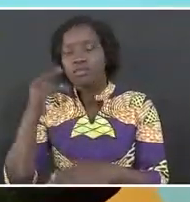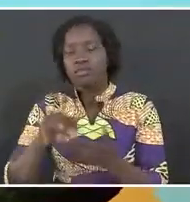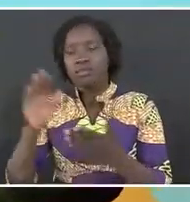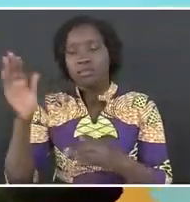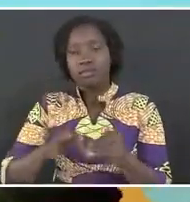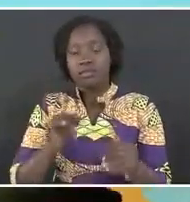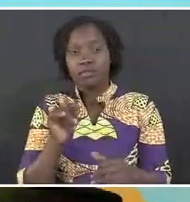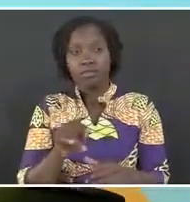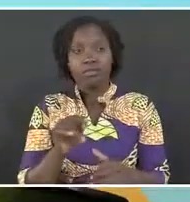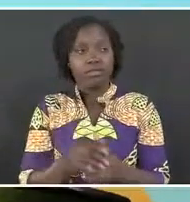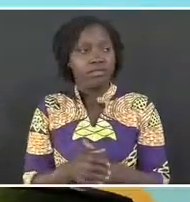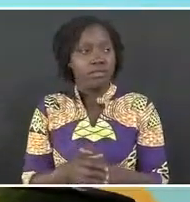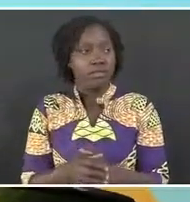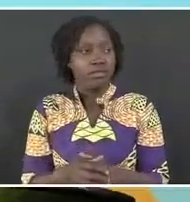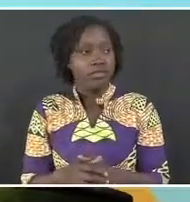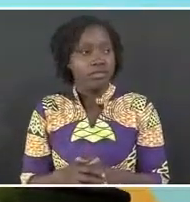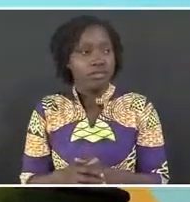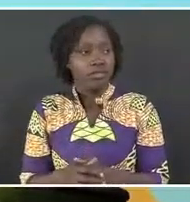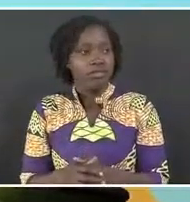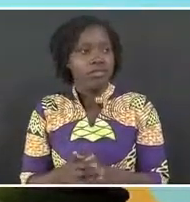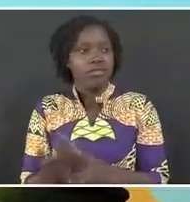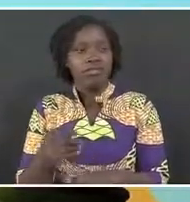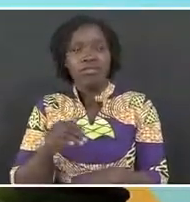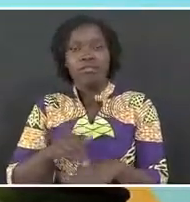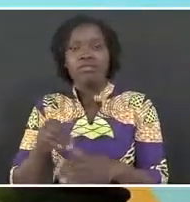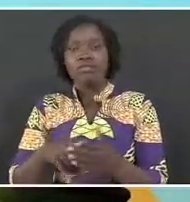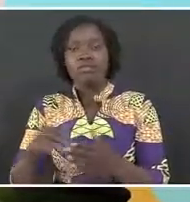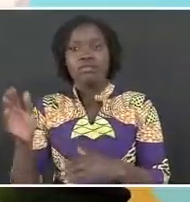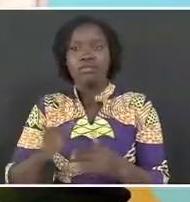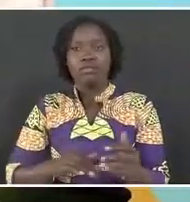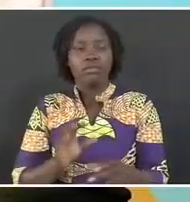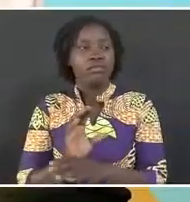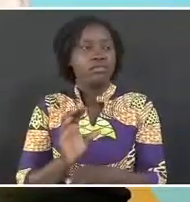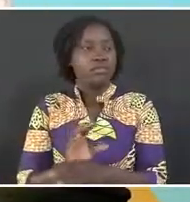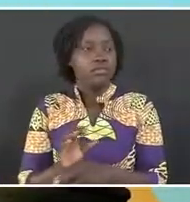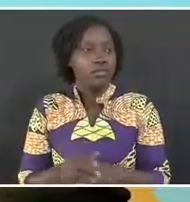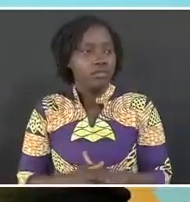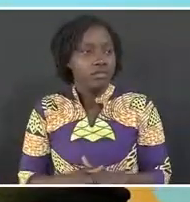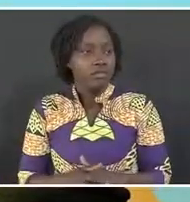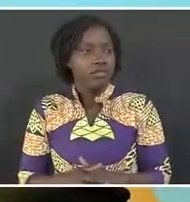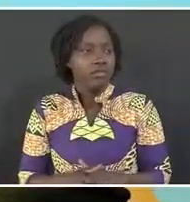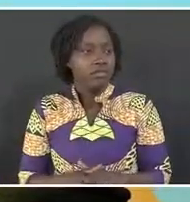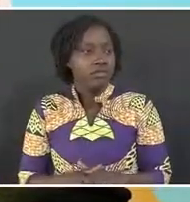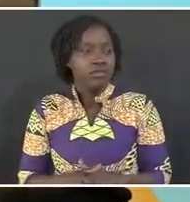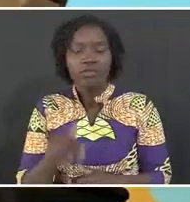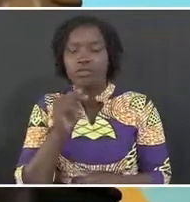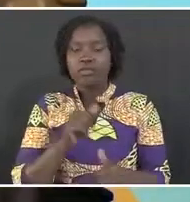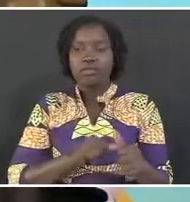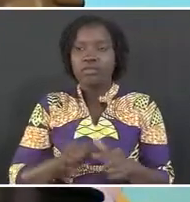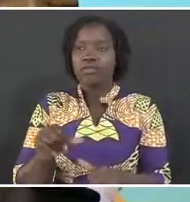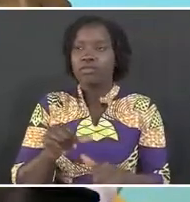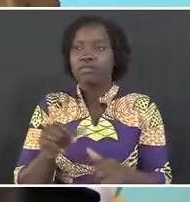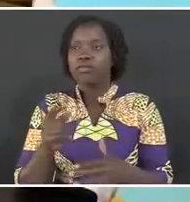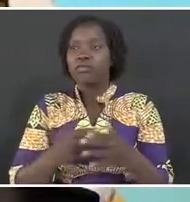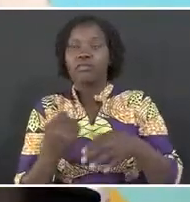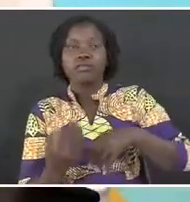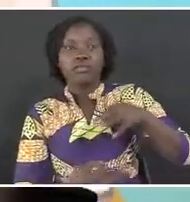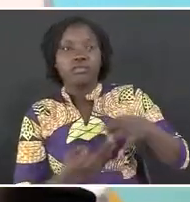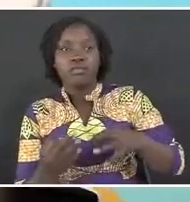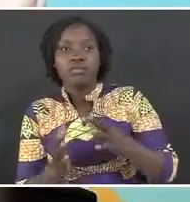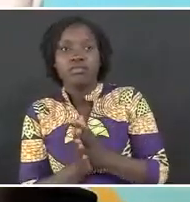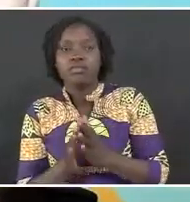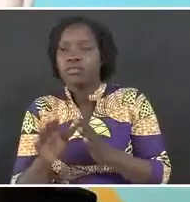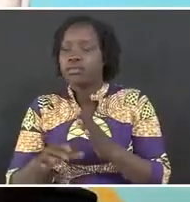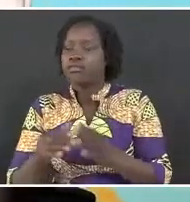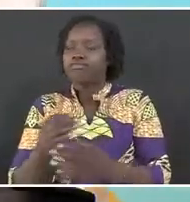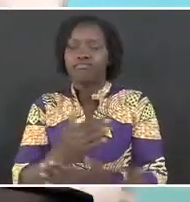than that. We are called for more than that, church. It is not about what a fellowship and hugging